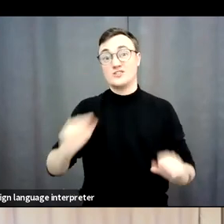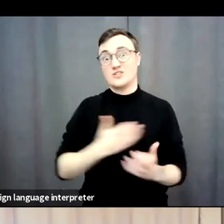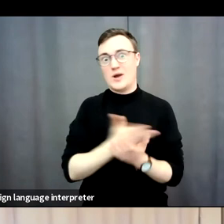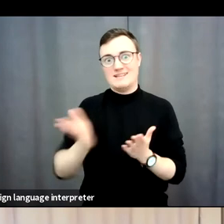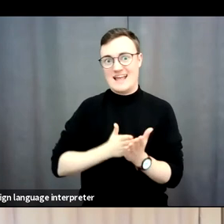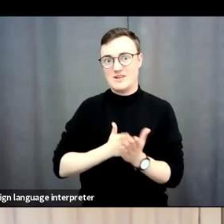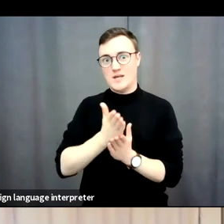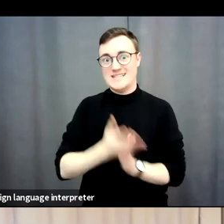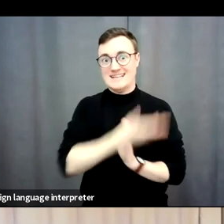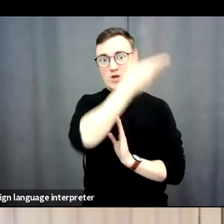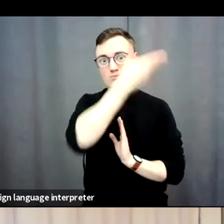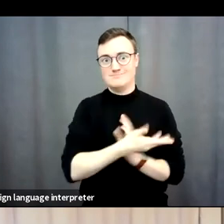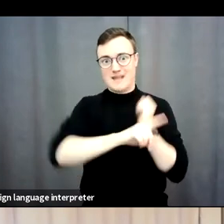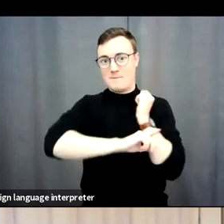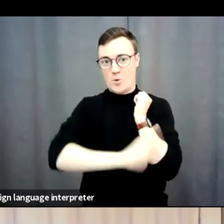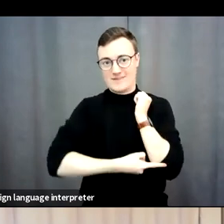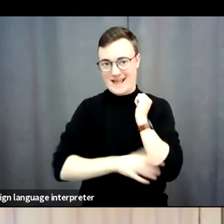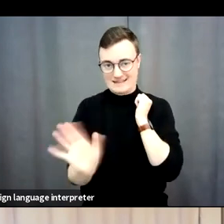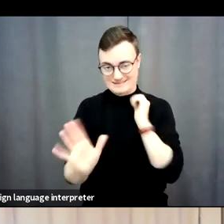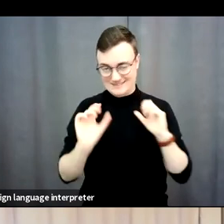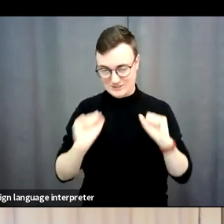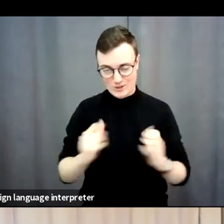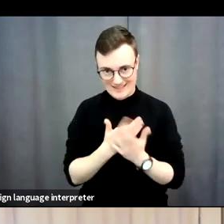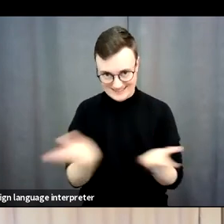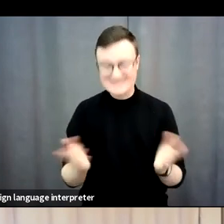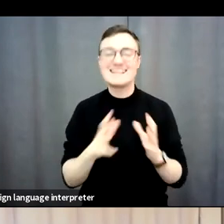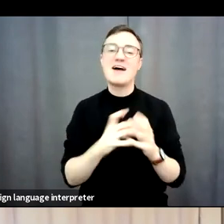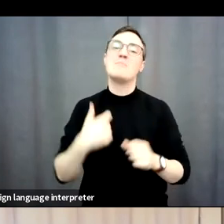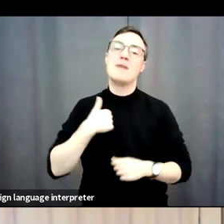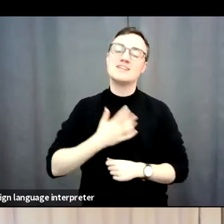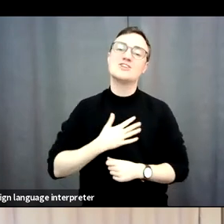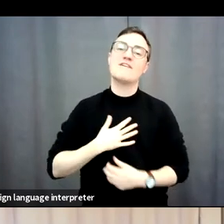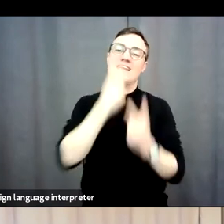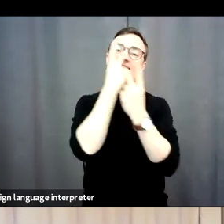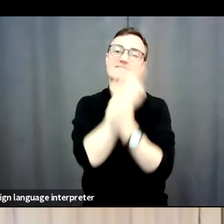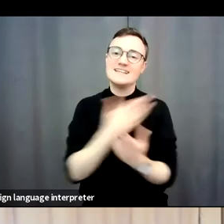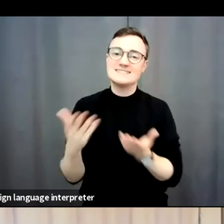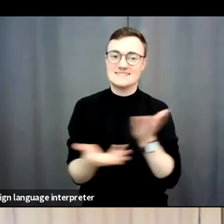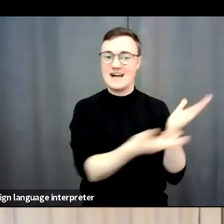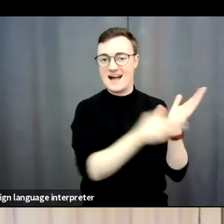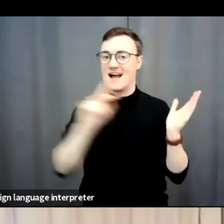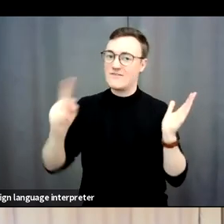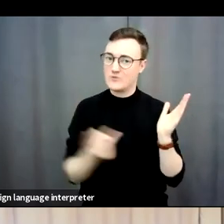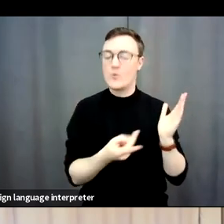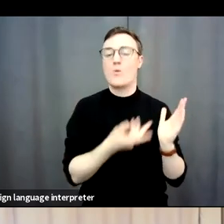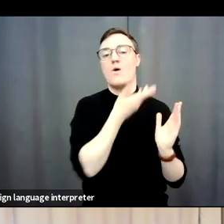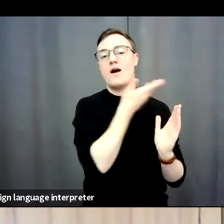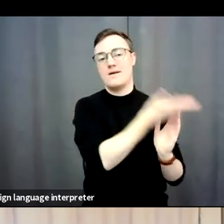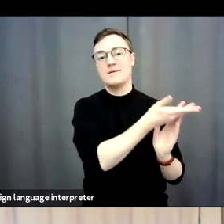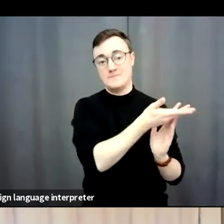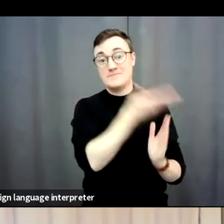this circle model, of course not, but I just want to show you that it's a